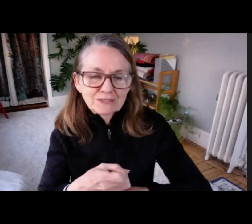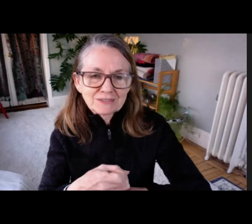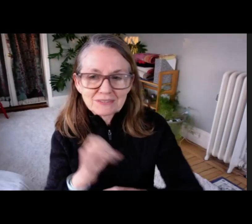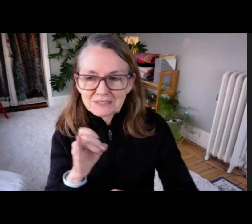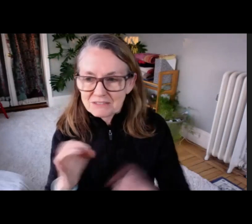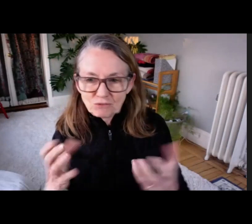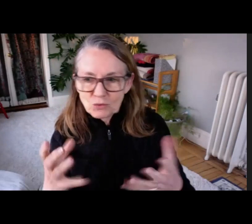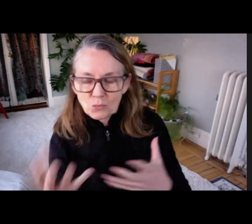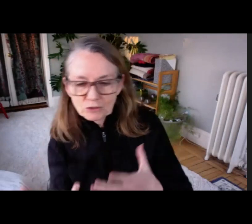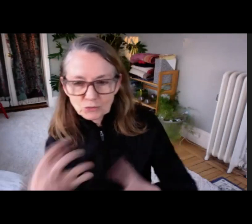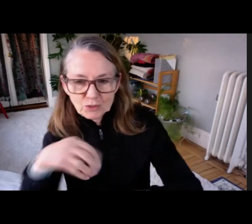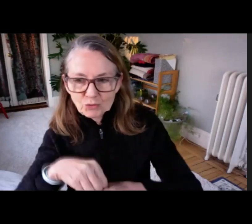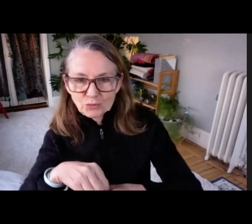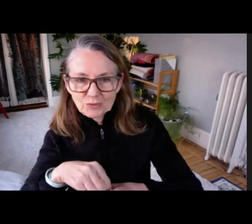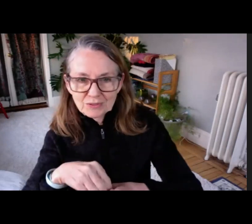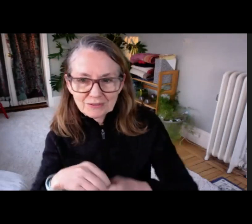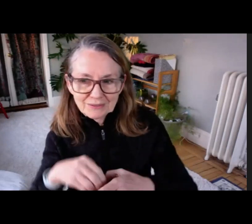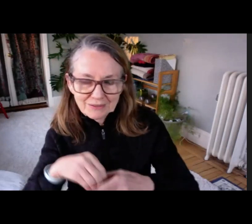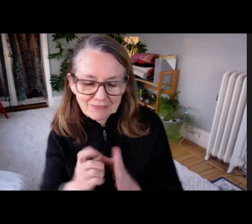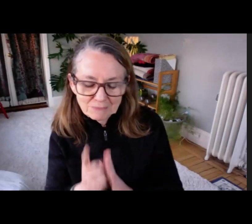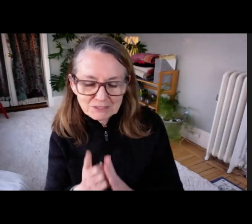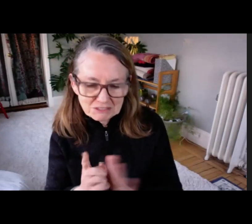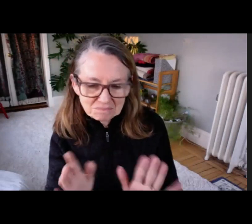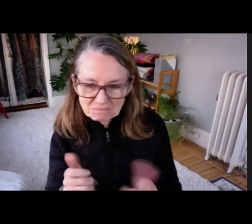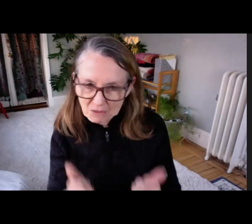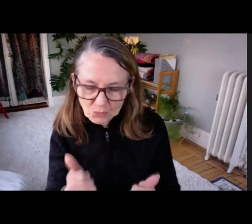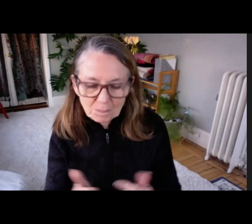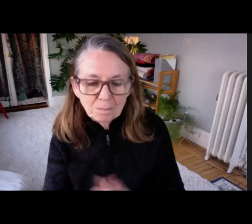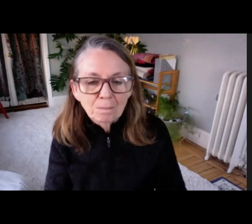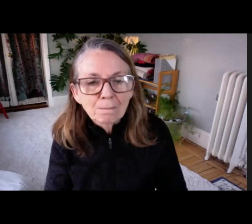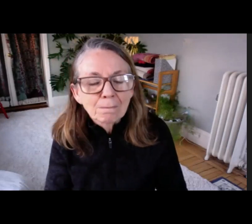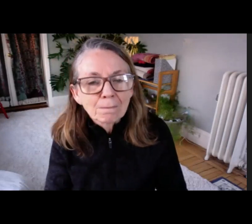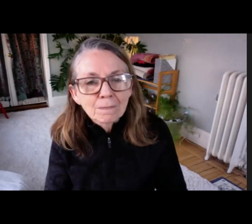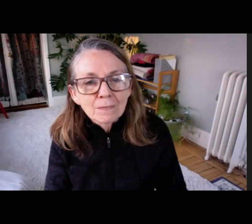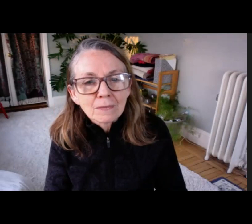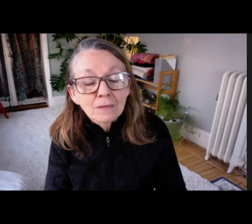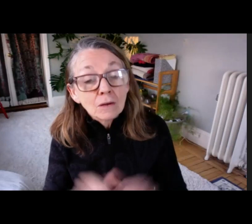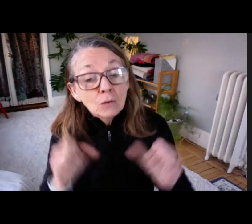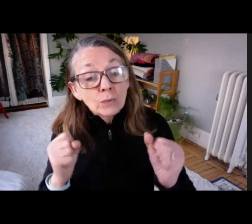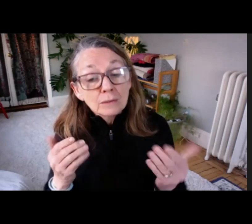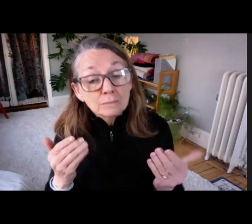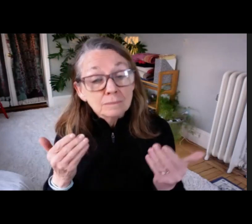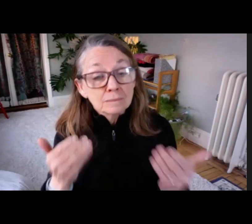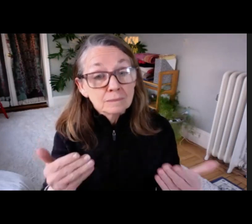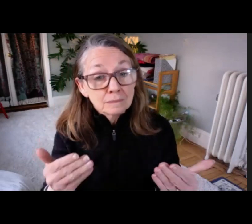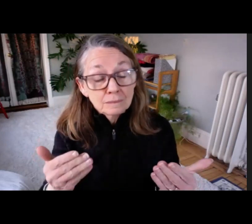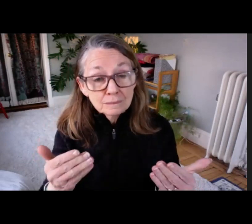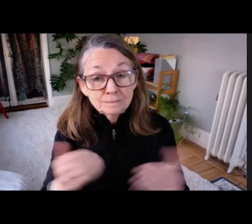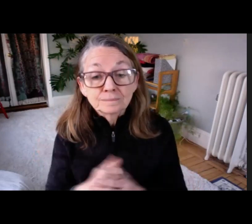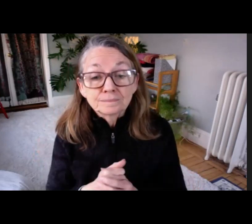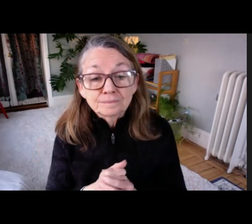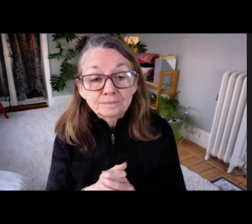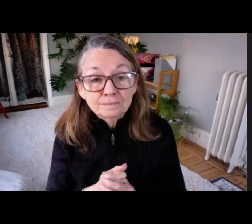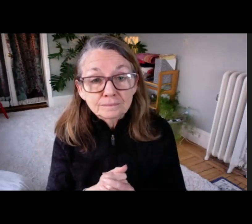to include in the meeting minute. All right, we can move on to the next part.